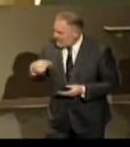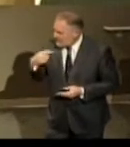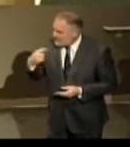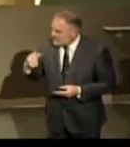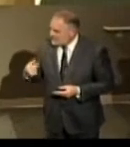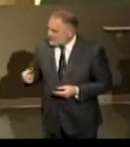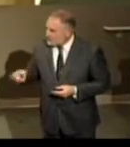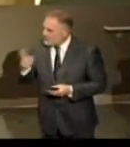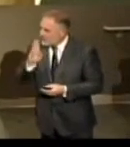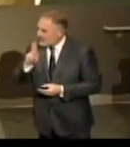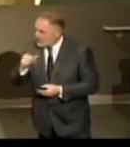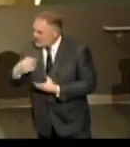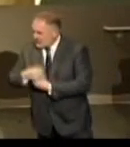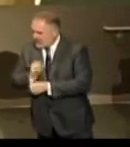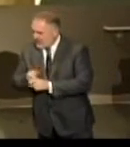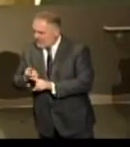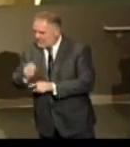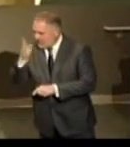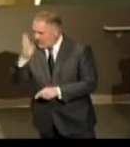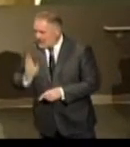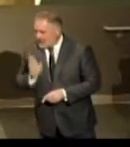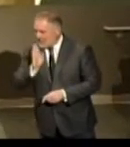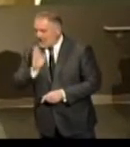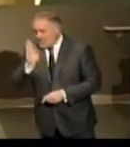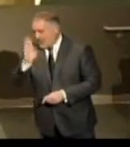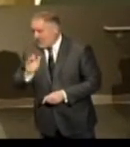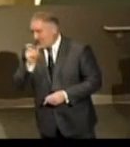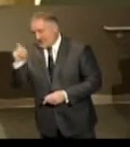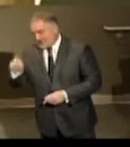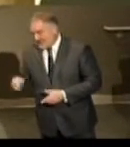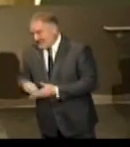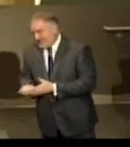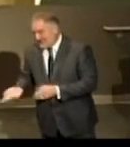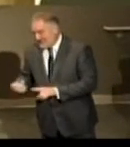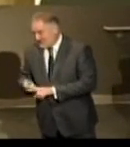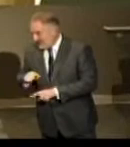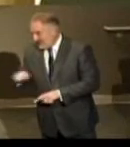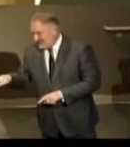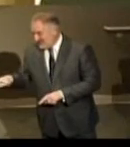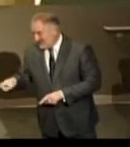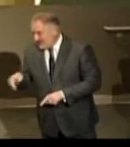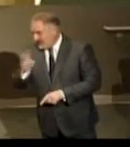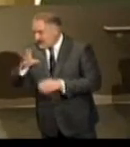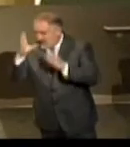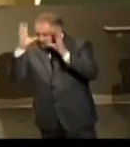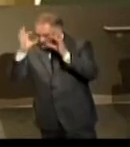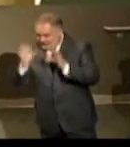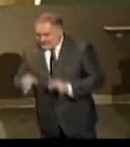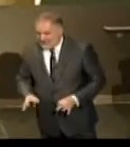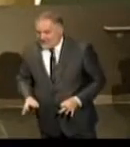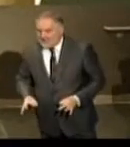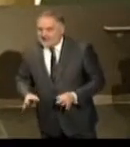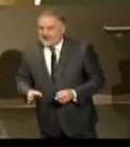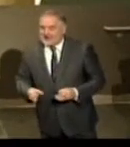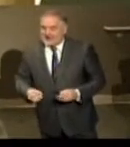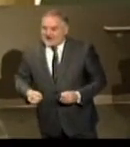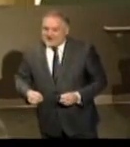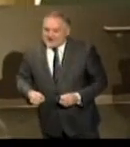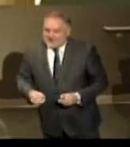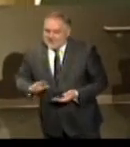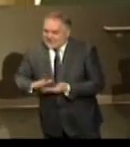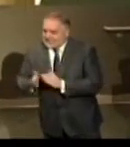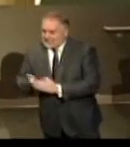you've been created by God. God doesn't need anything from you. He said, and God has determined the bounds of the habitation of all of his